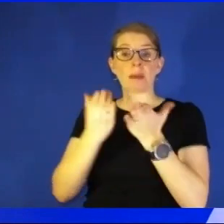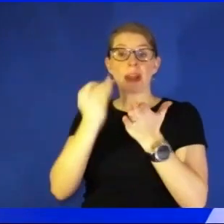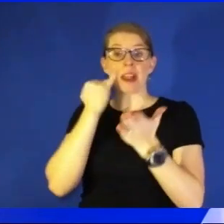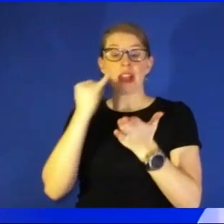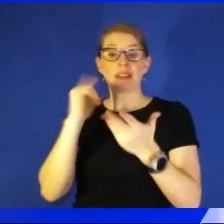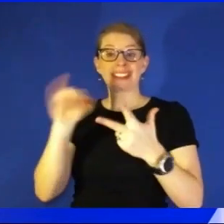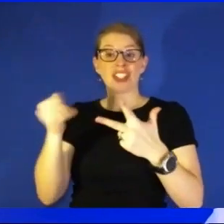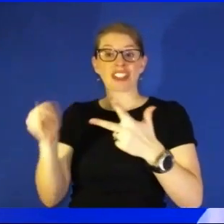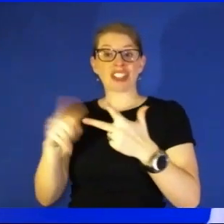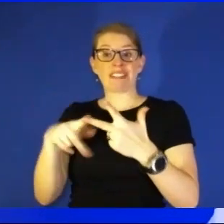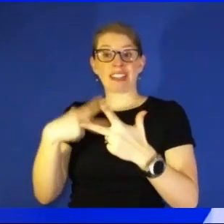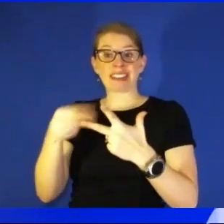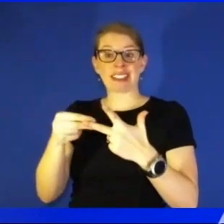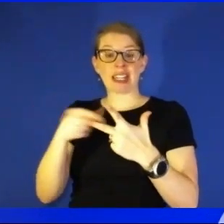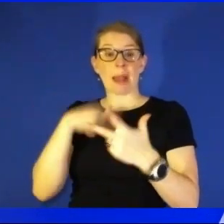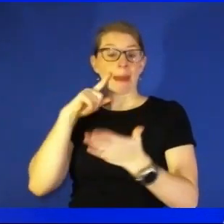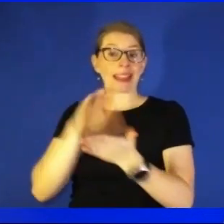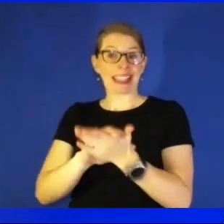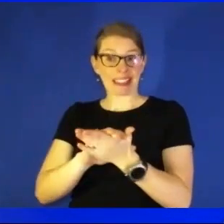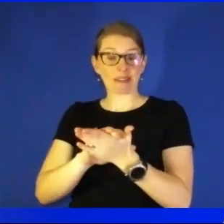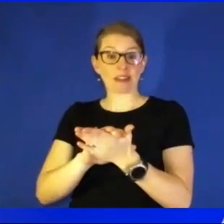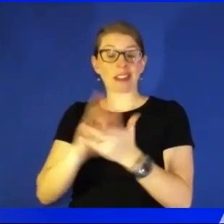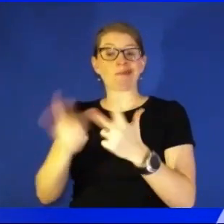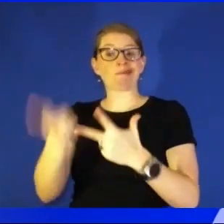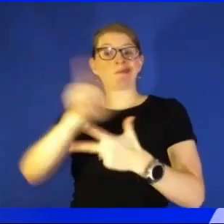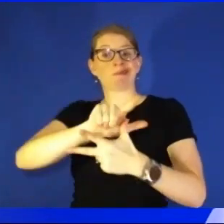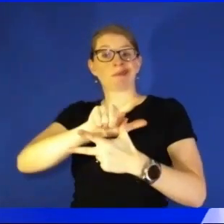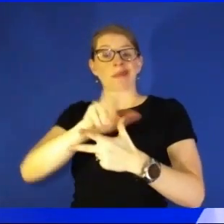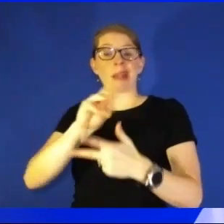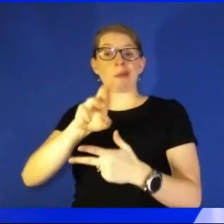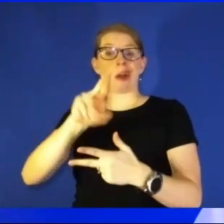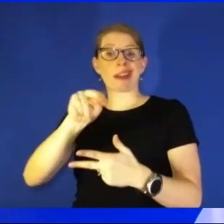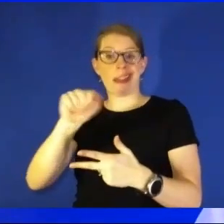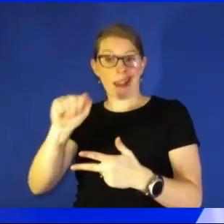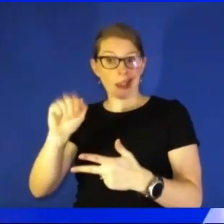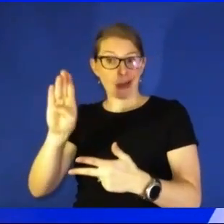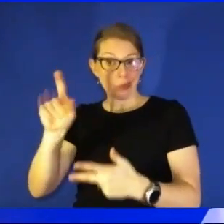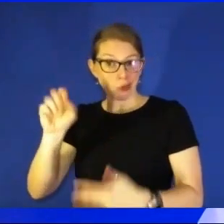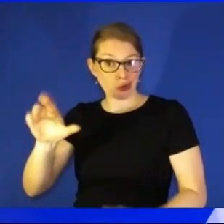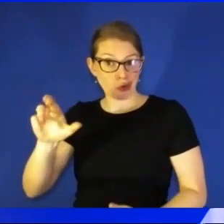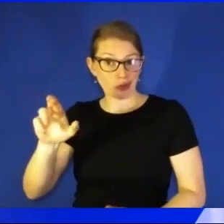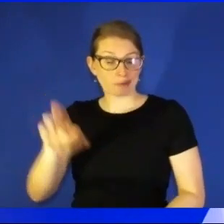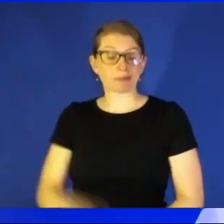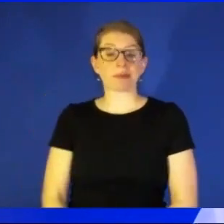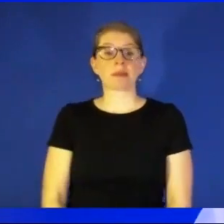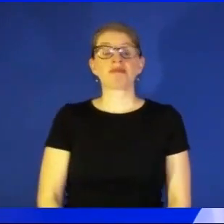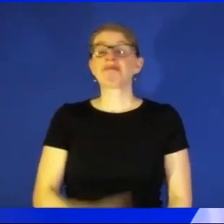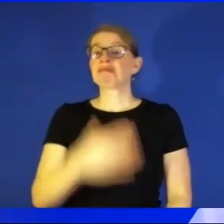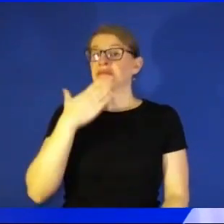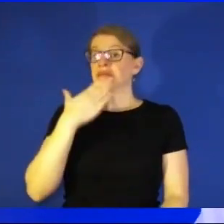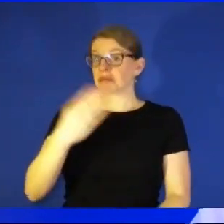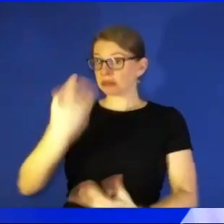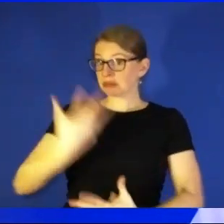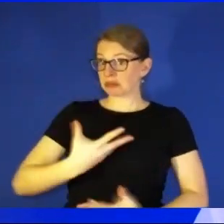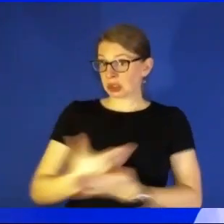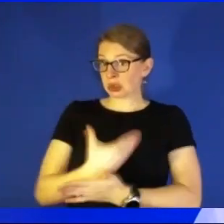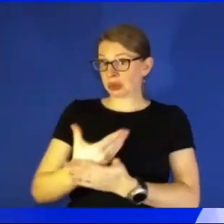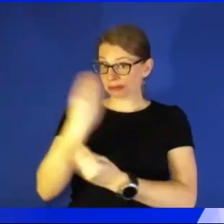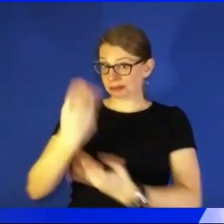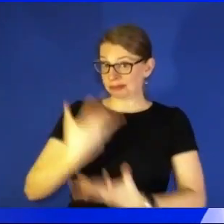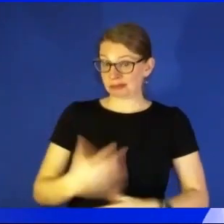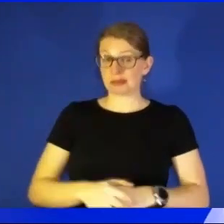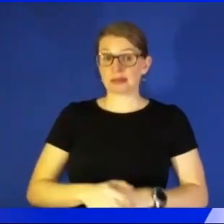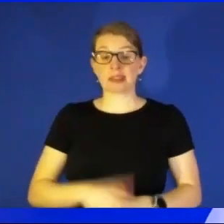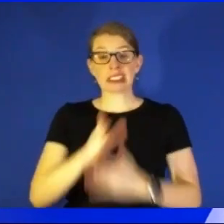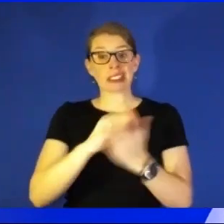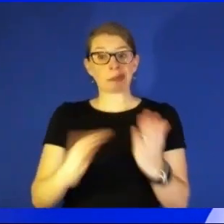Johnson vaccine, I believe, to get an mRNA boost. But these are good questions, and I think as this new information comes out, some of those